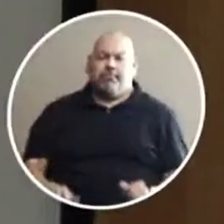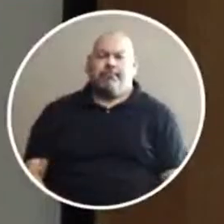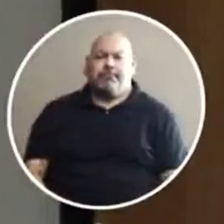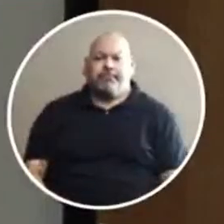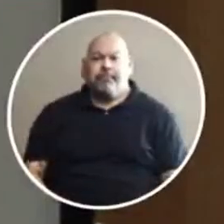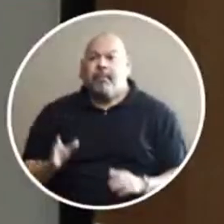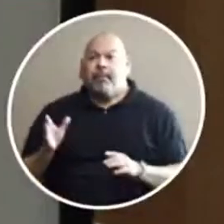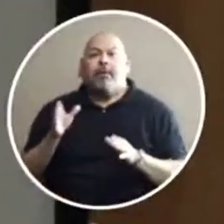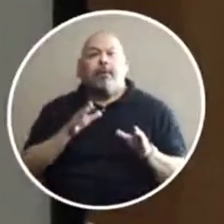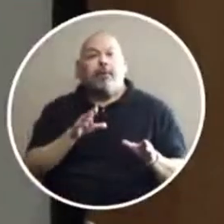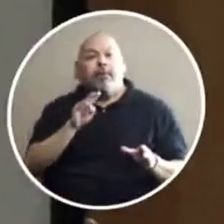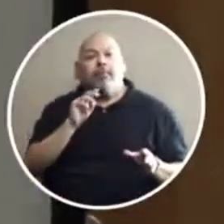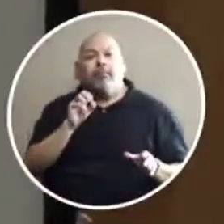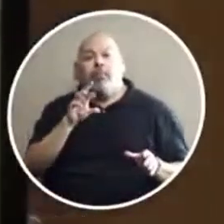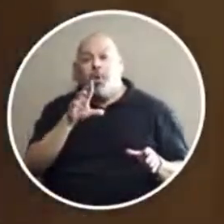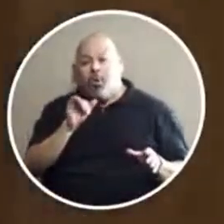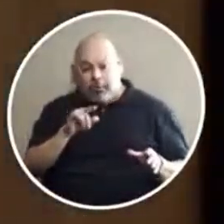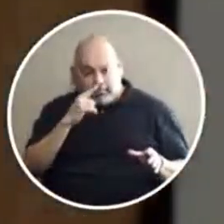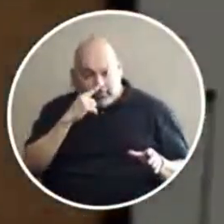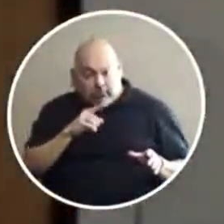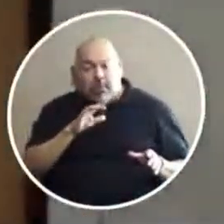Ms. Mora, can